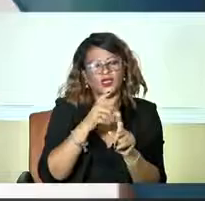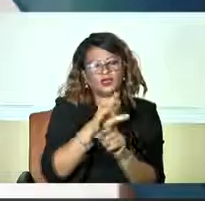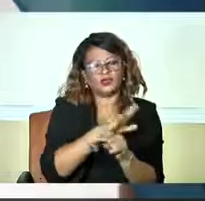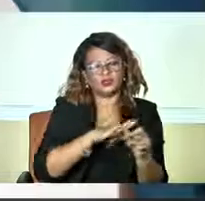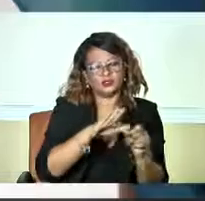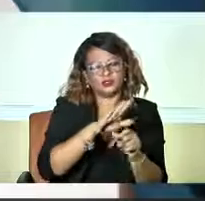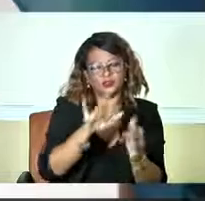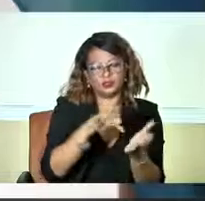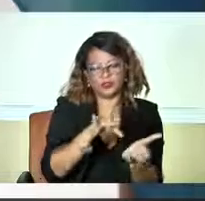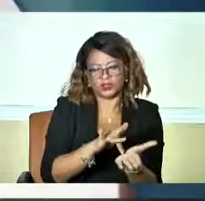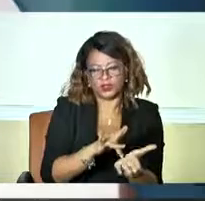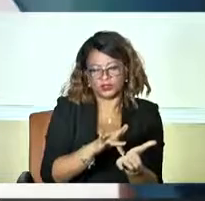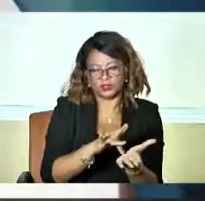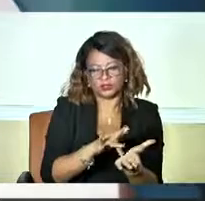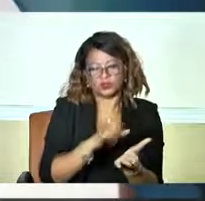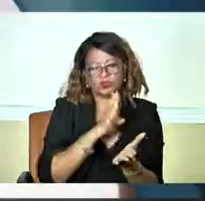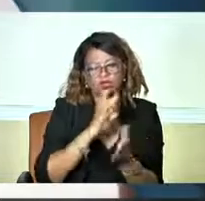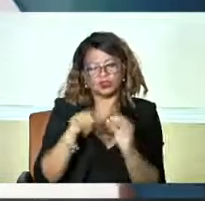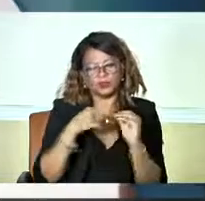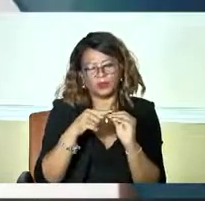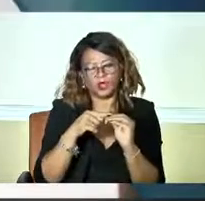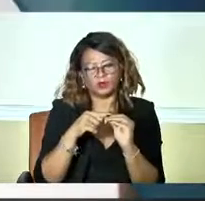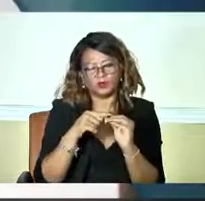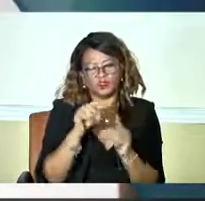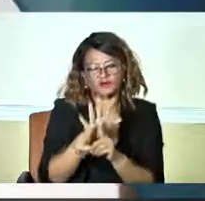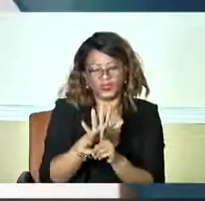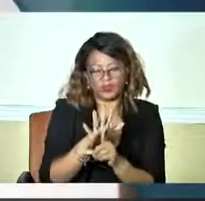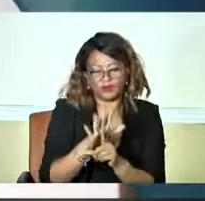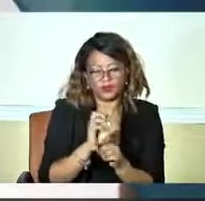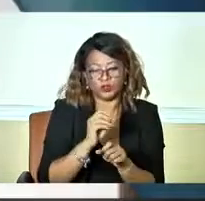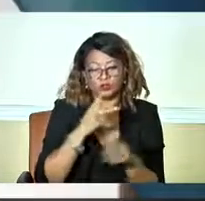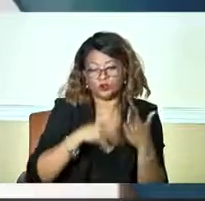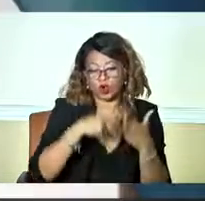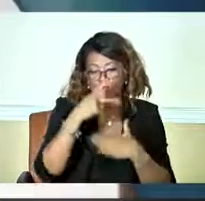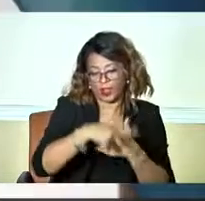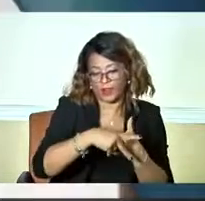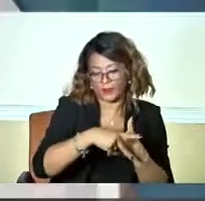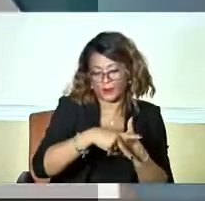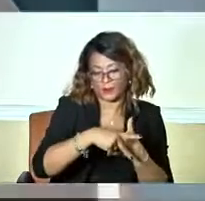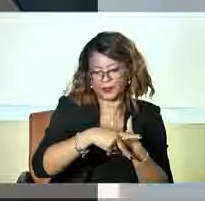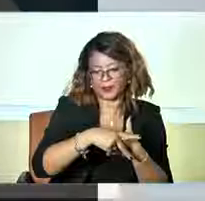distribution centers who spoke about the effect of this program.